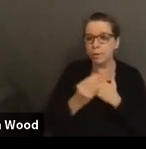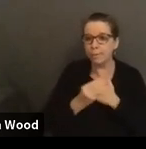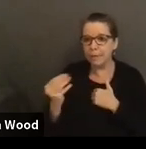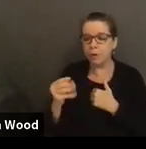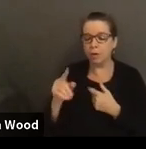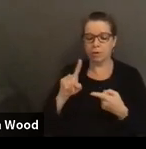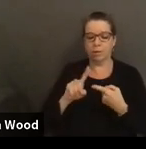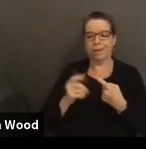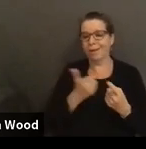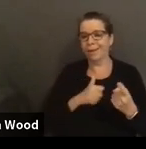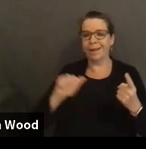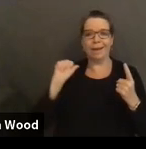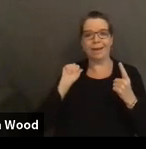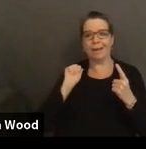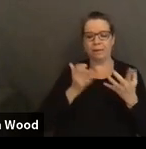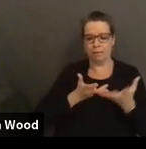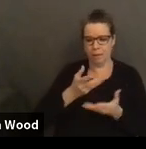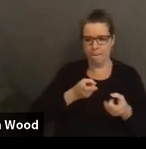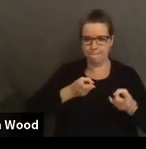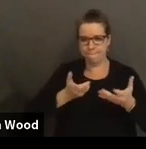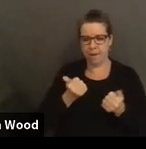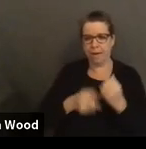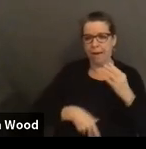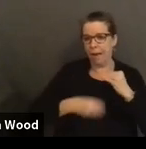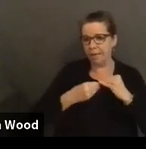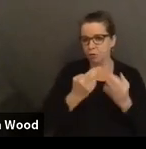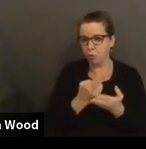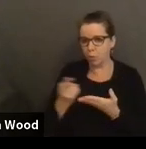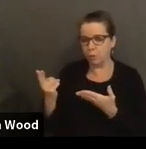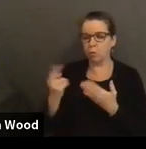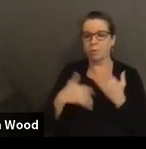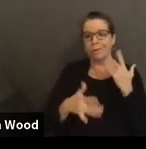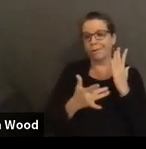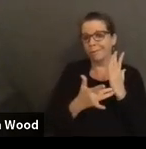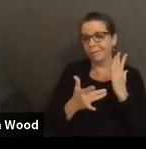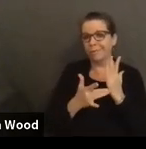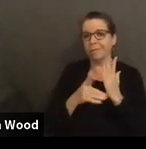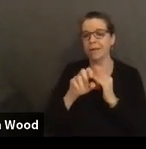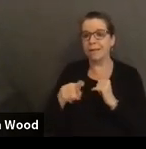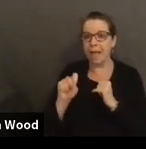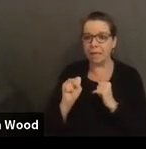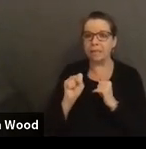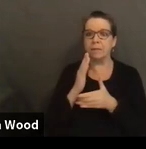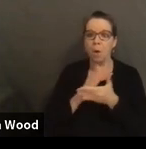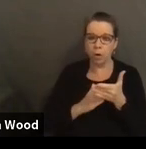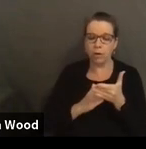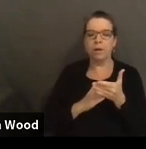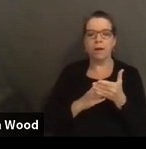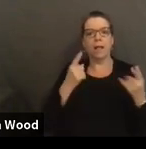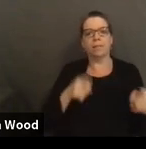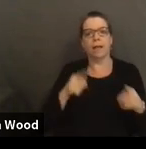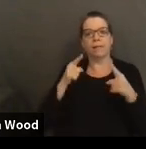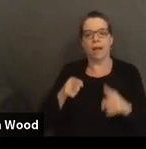materials, any manipulatives or additional resources, text components, and this is happening at